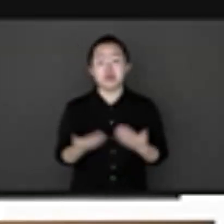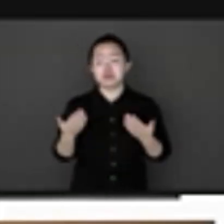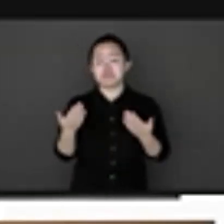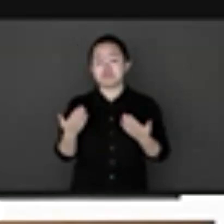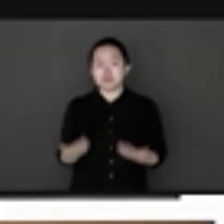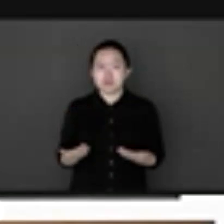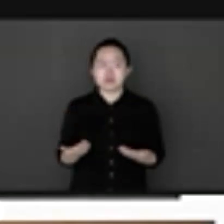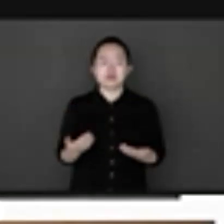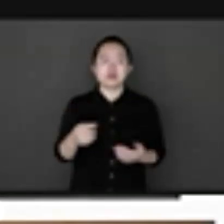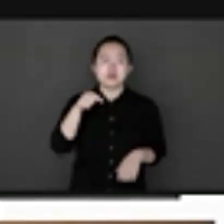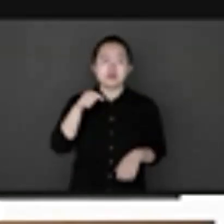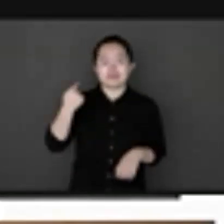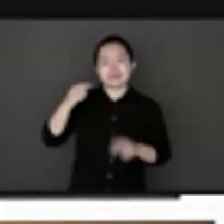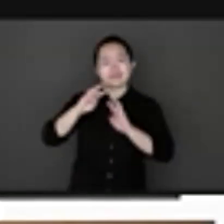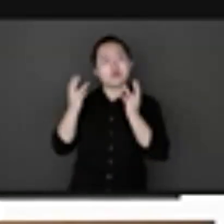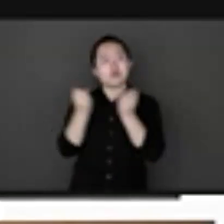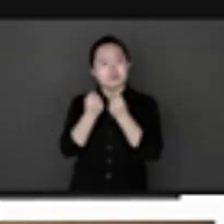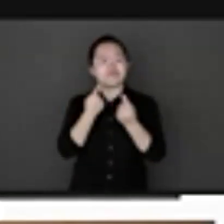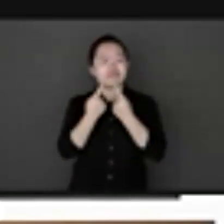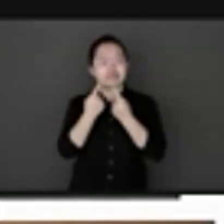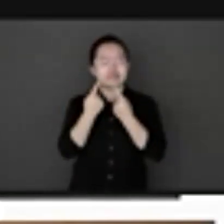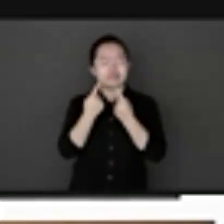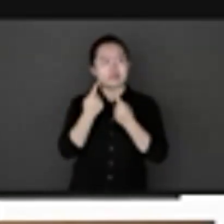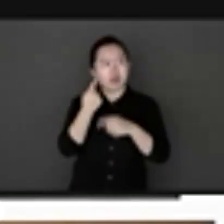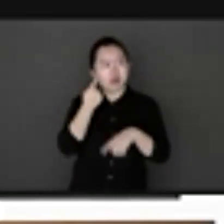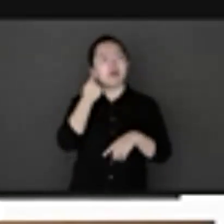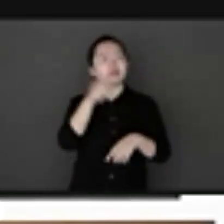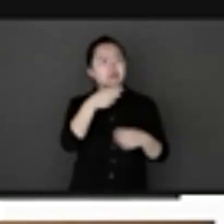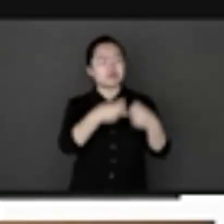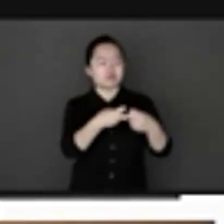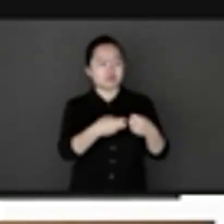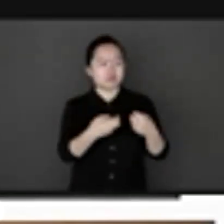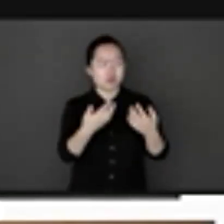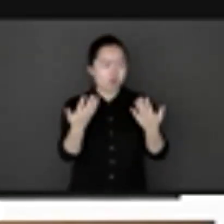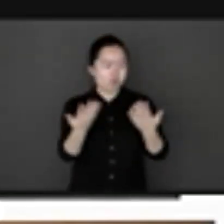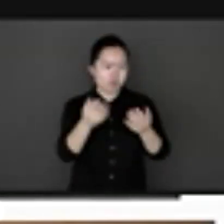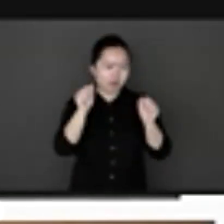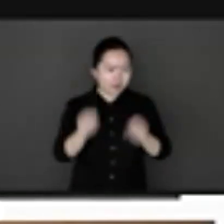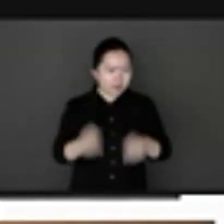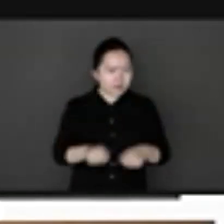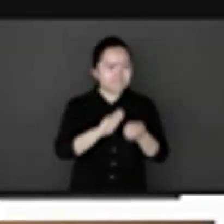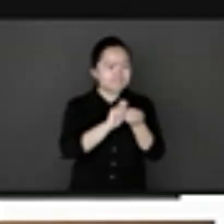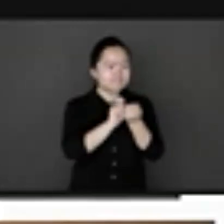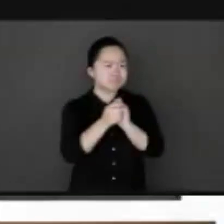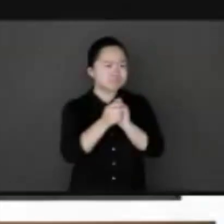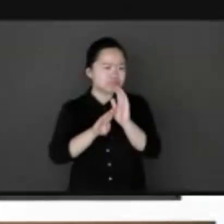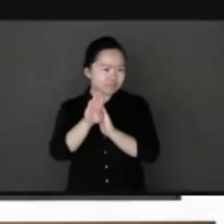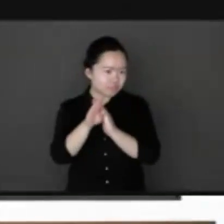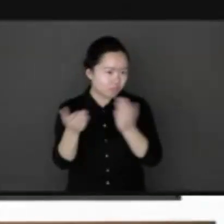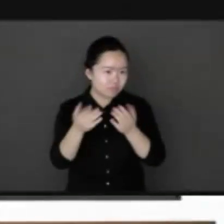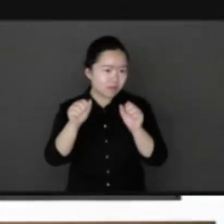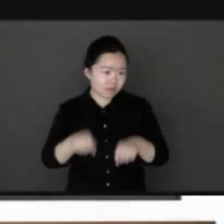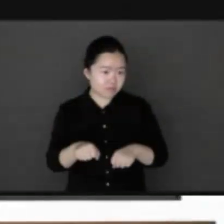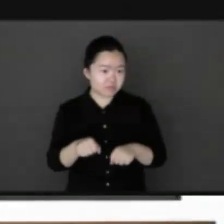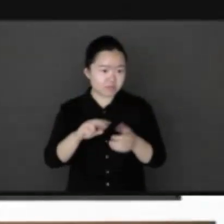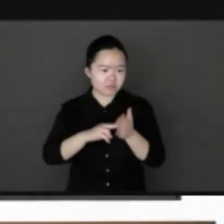workshop defined a few things that should be adaptable, and that's, first of all, font size, then also a change